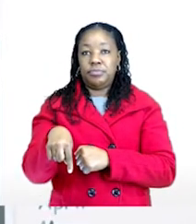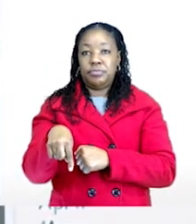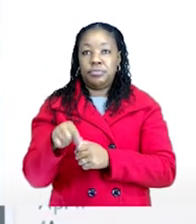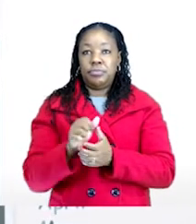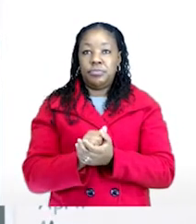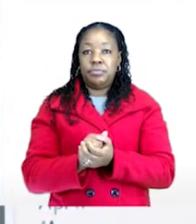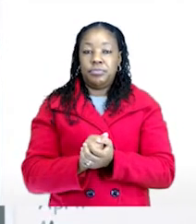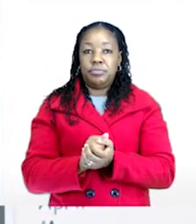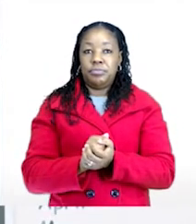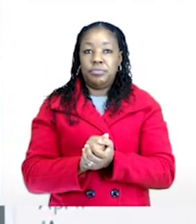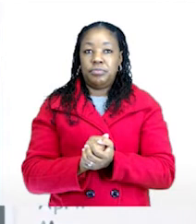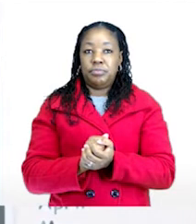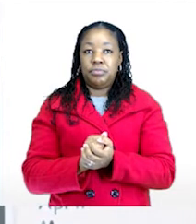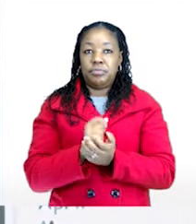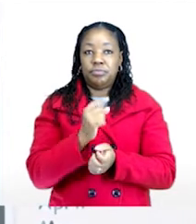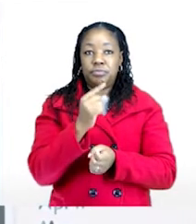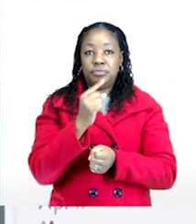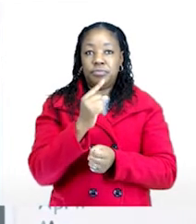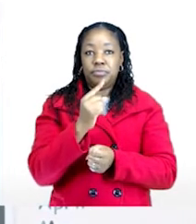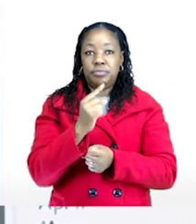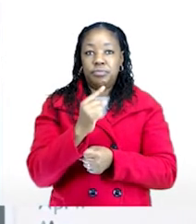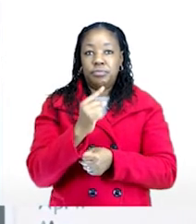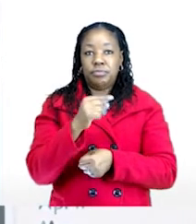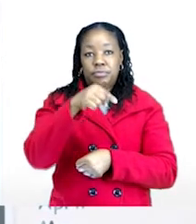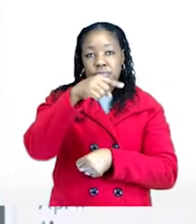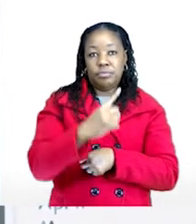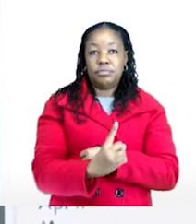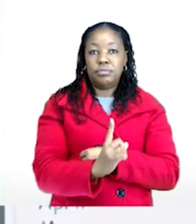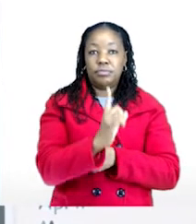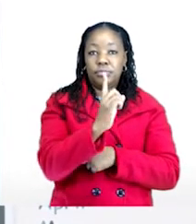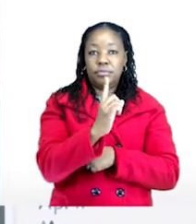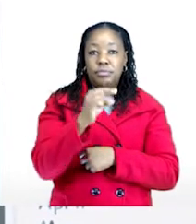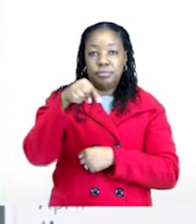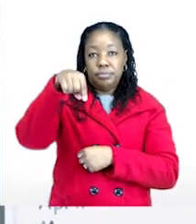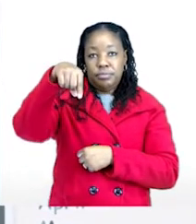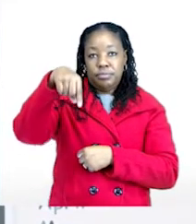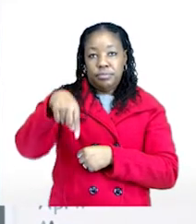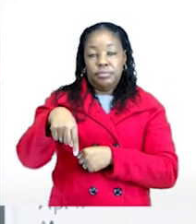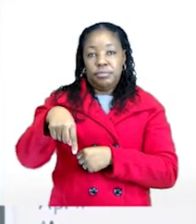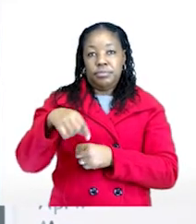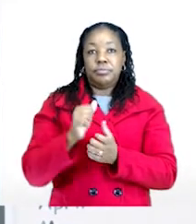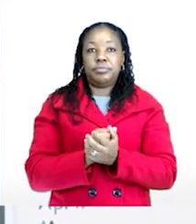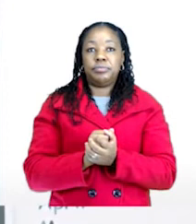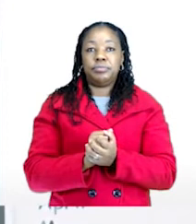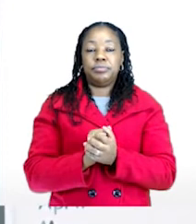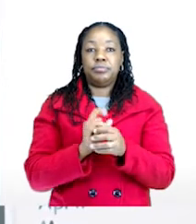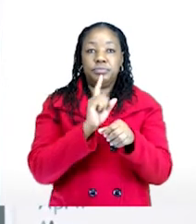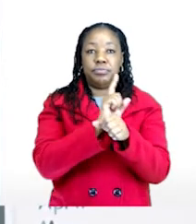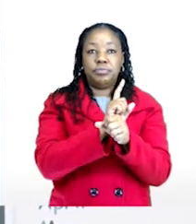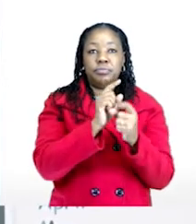So we have up and down. And we go back to the first one, we